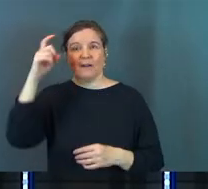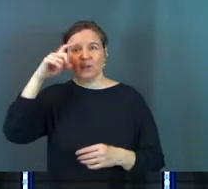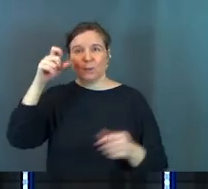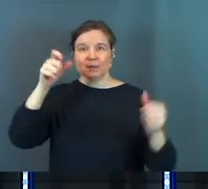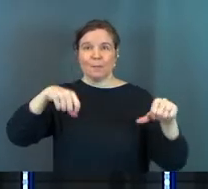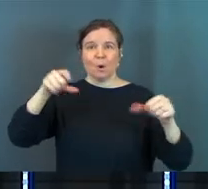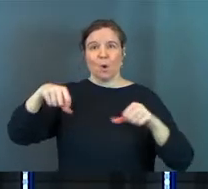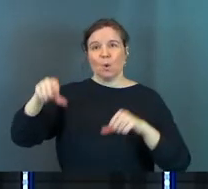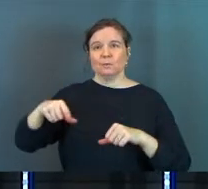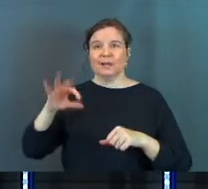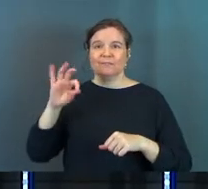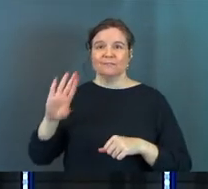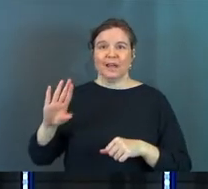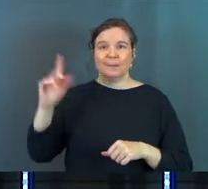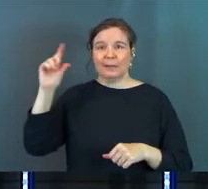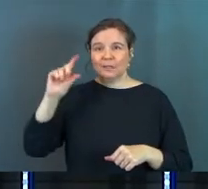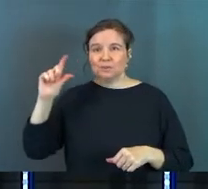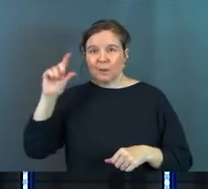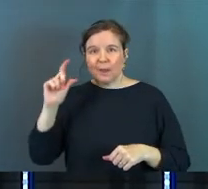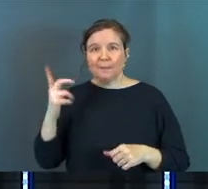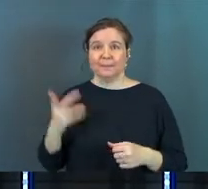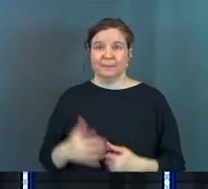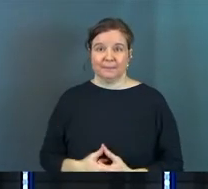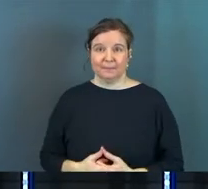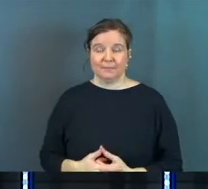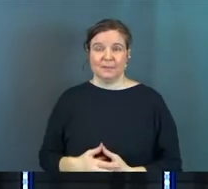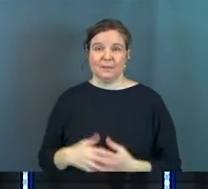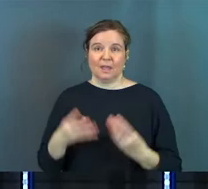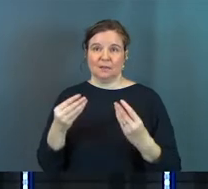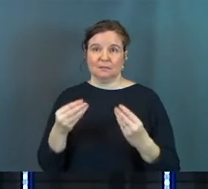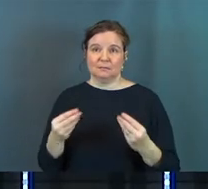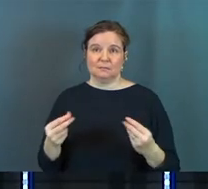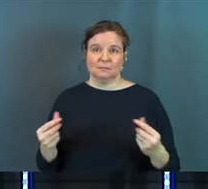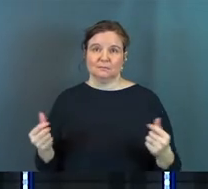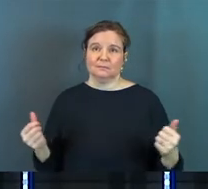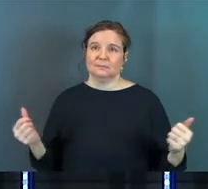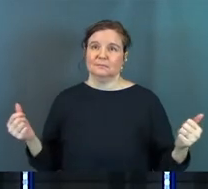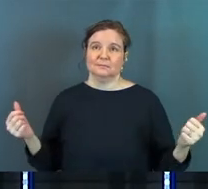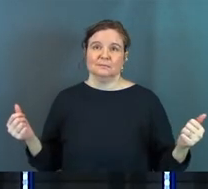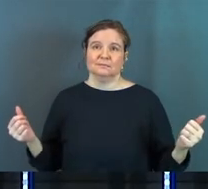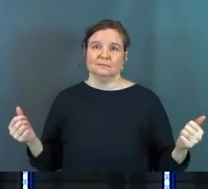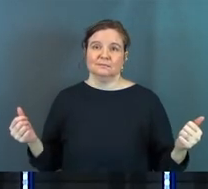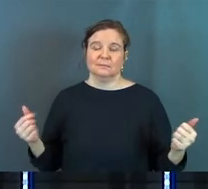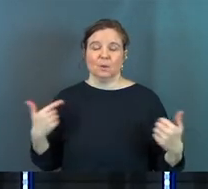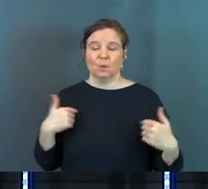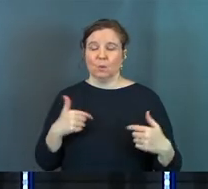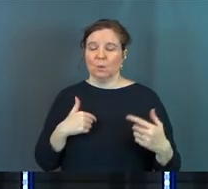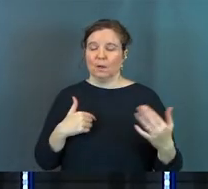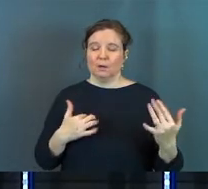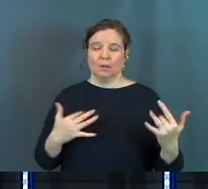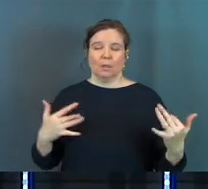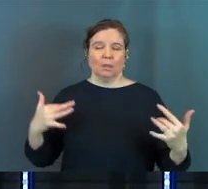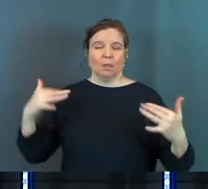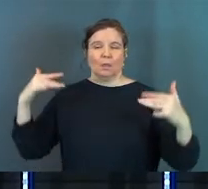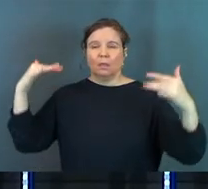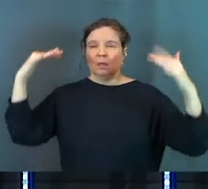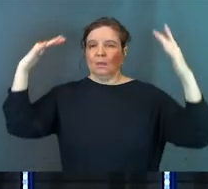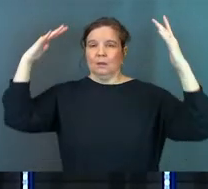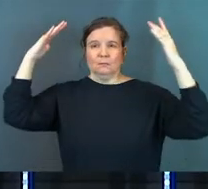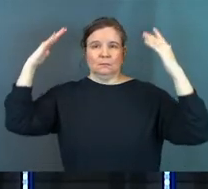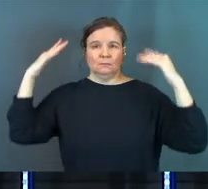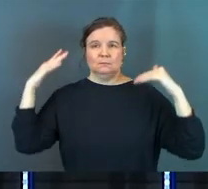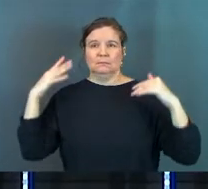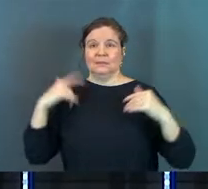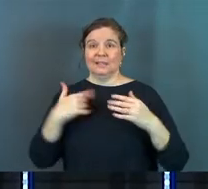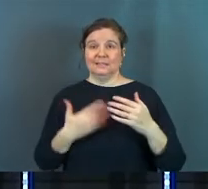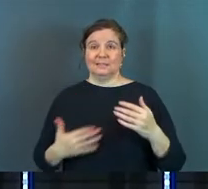posts circling around on Facebook and Instagram, they wither and they fade. We're swimming